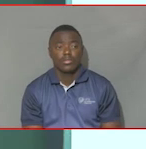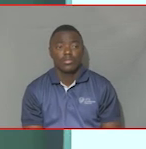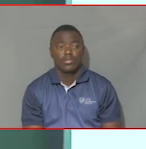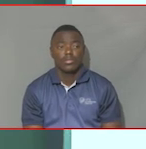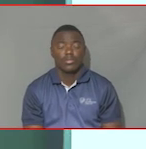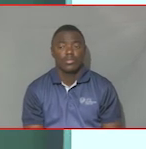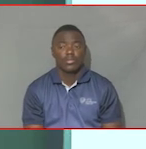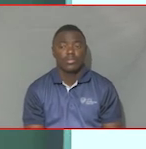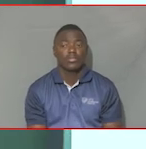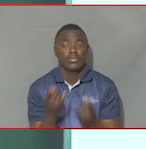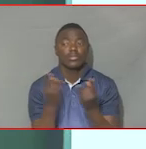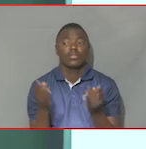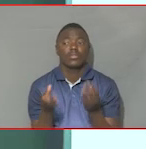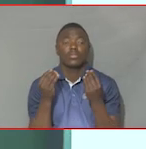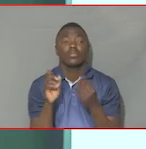to statistics?